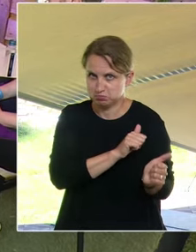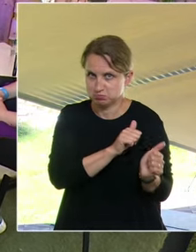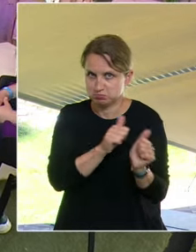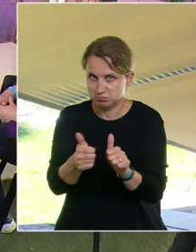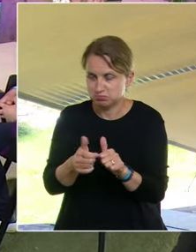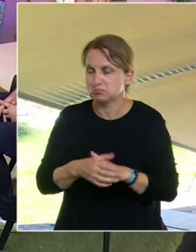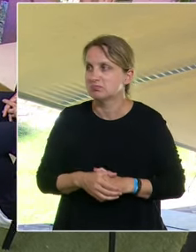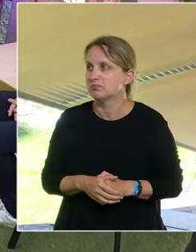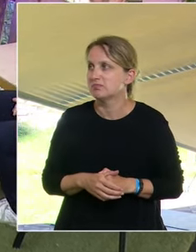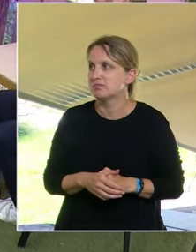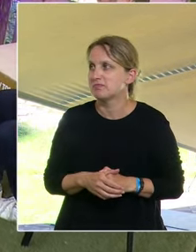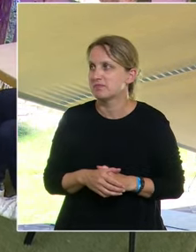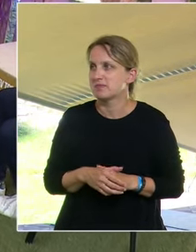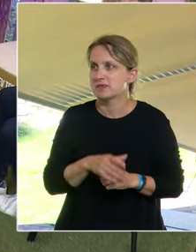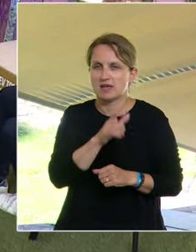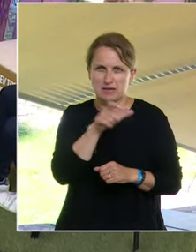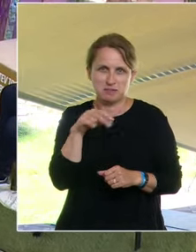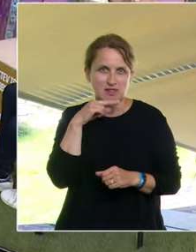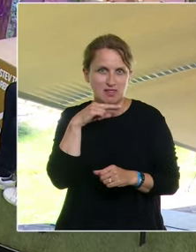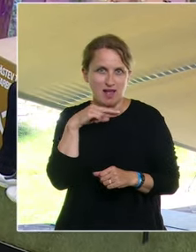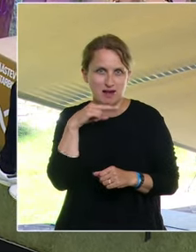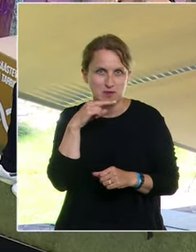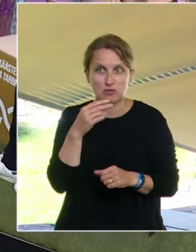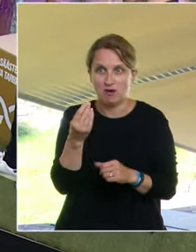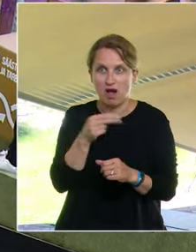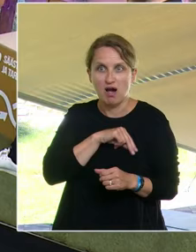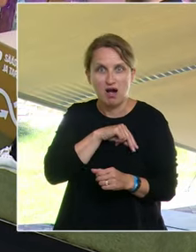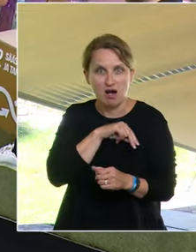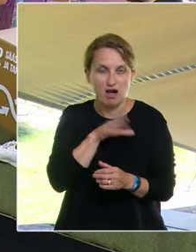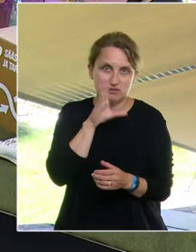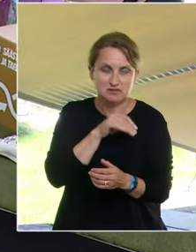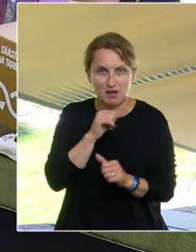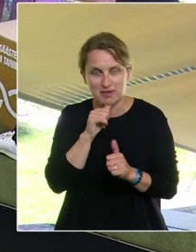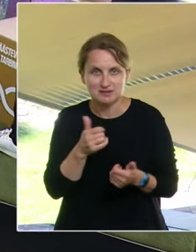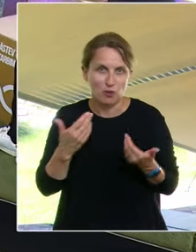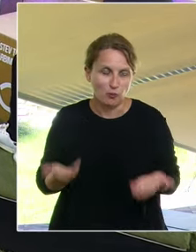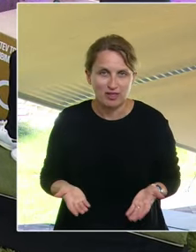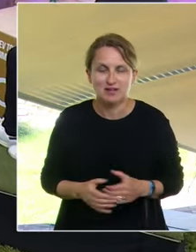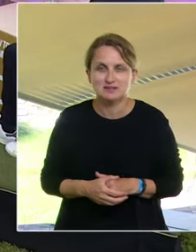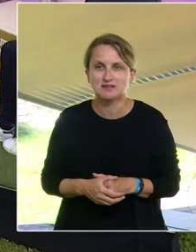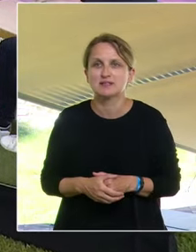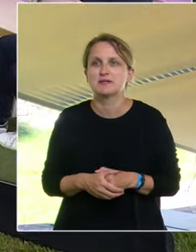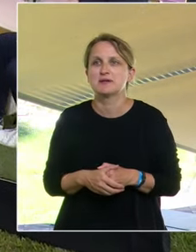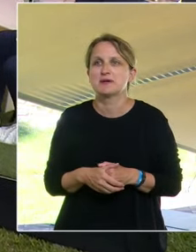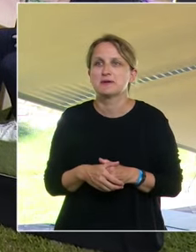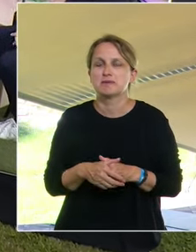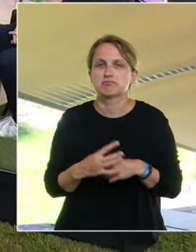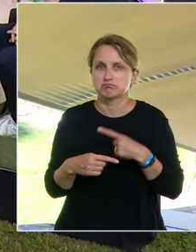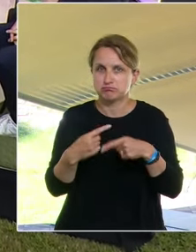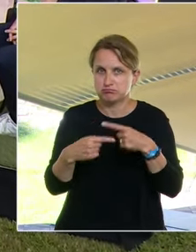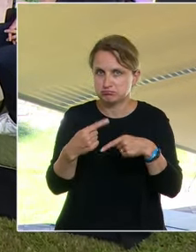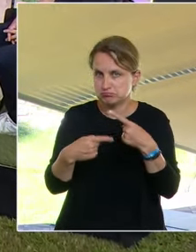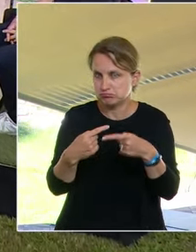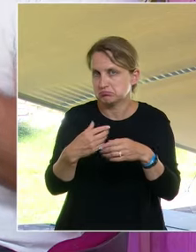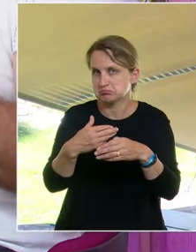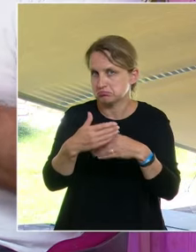I think why people are paying so much attention to it is really the money. I think cyberpunks are there to stay. I think apes are going to go because they don't